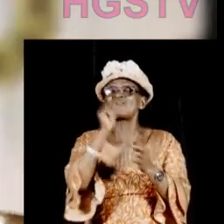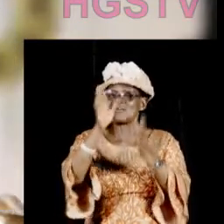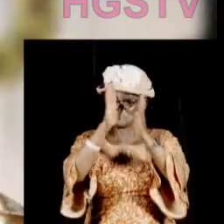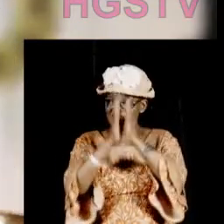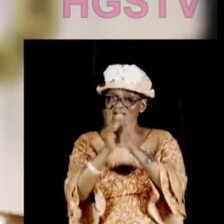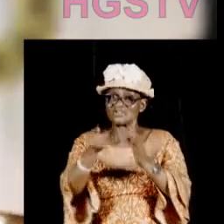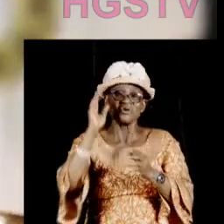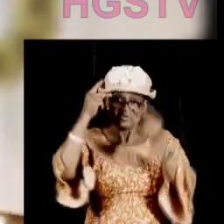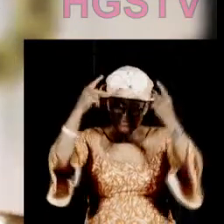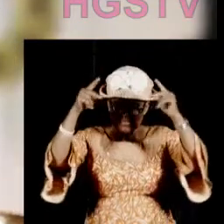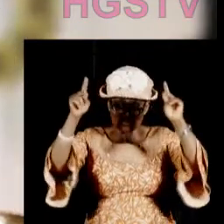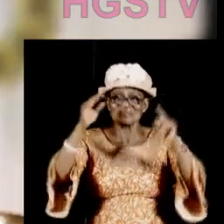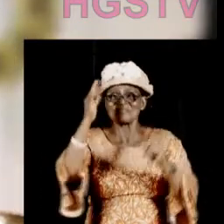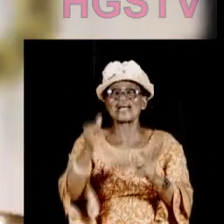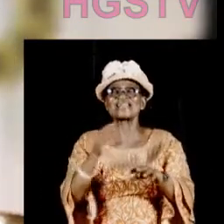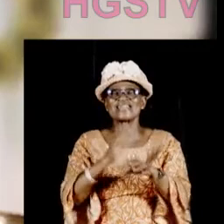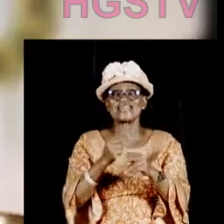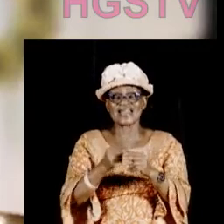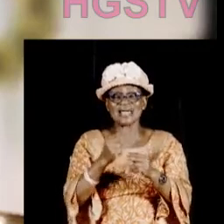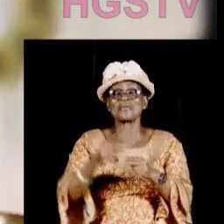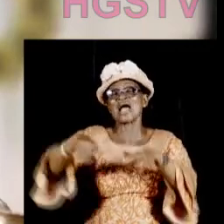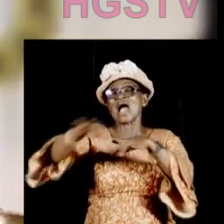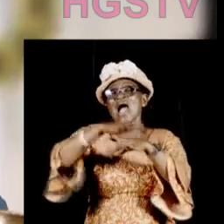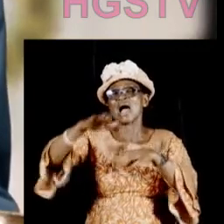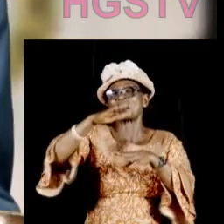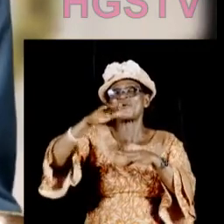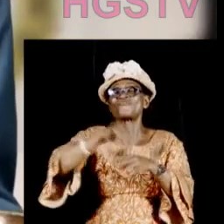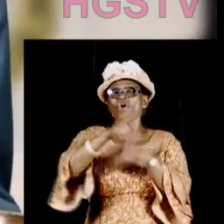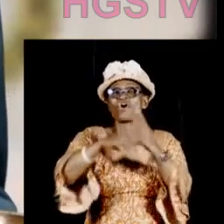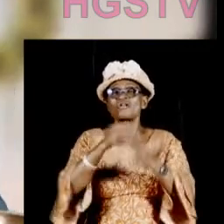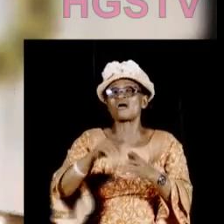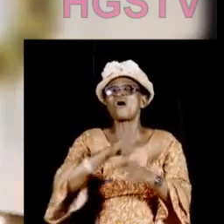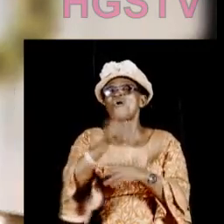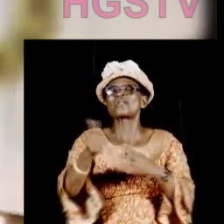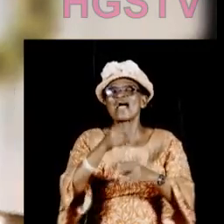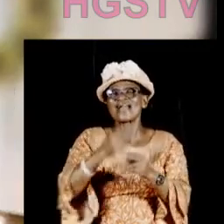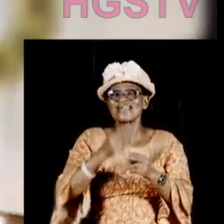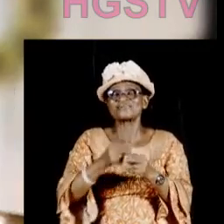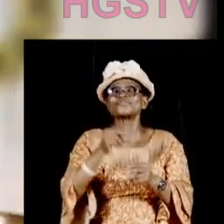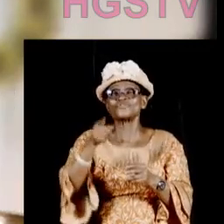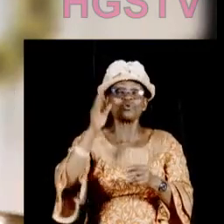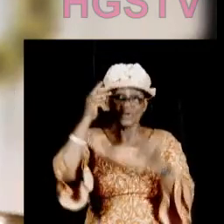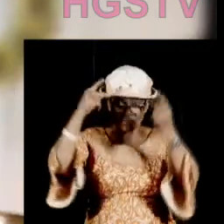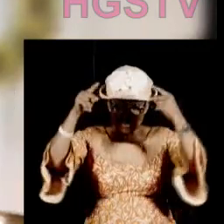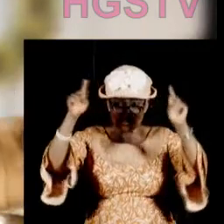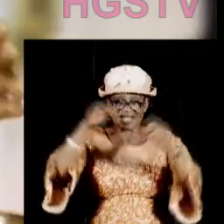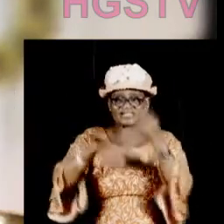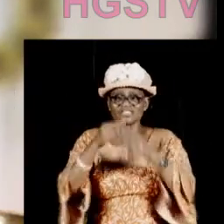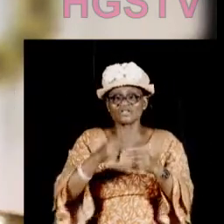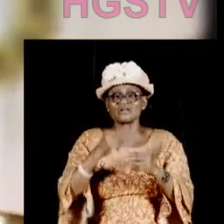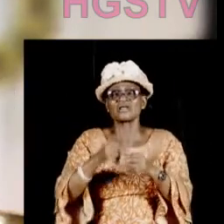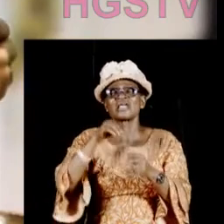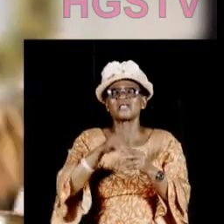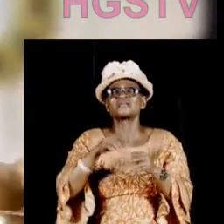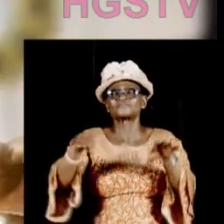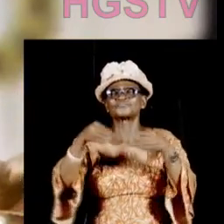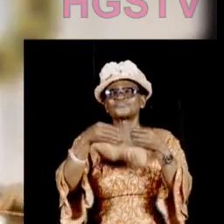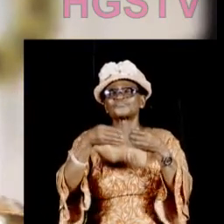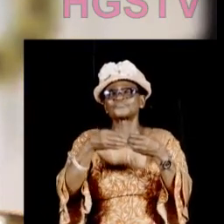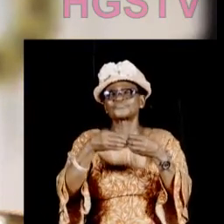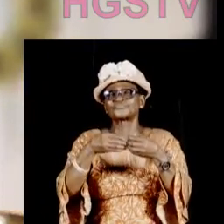name that is above every other name, you will flourish in Jesus' name. Amen. In conclusion, there is no depth too